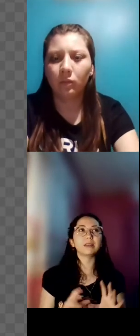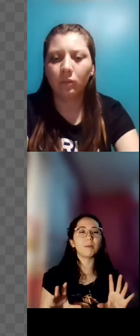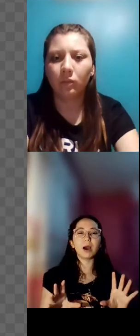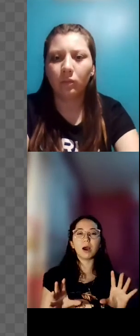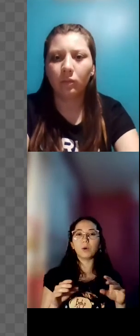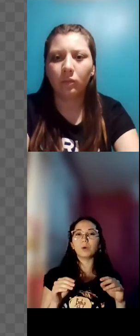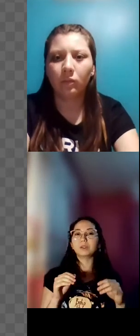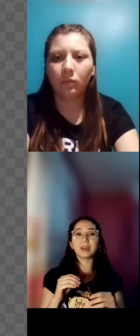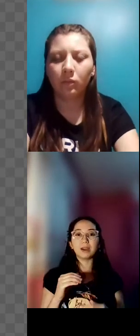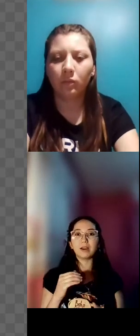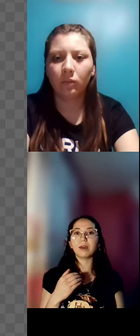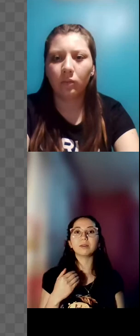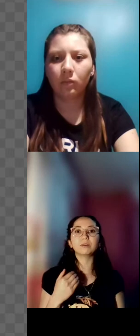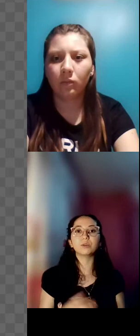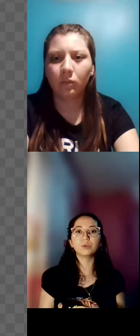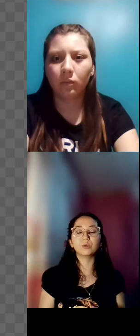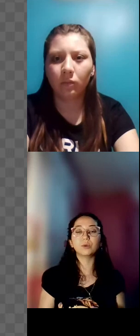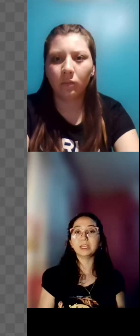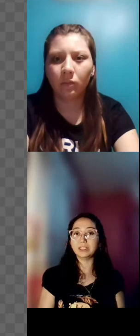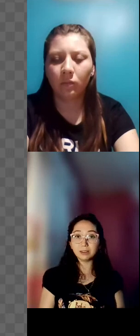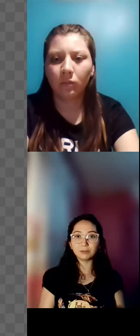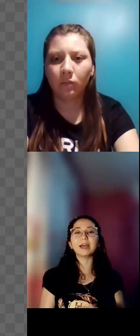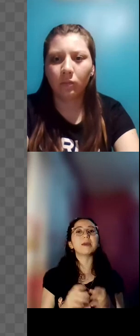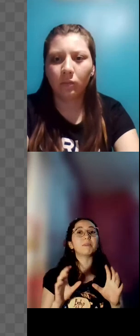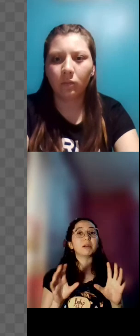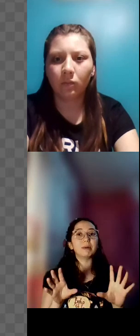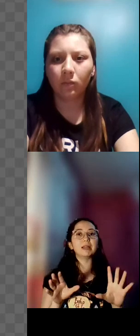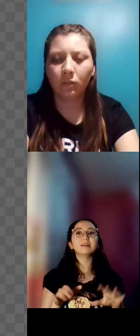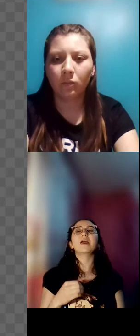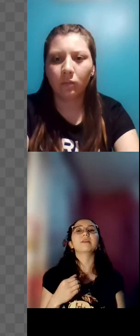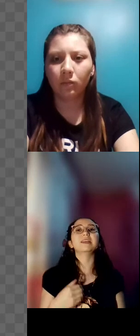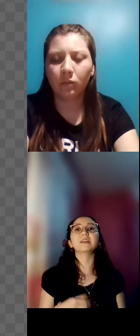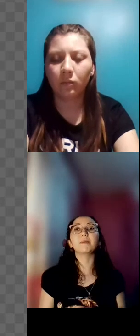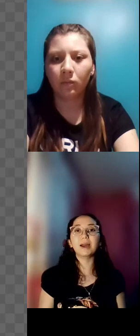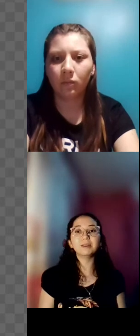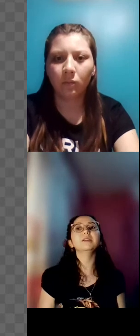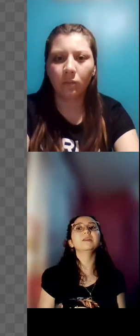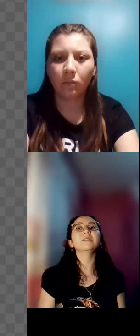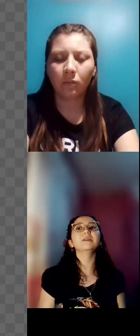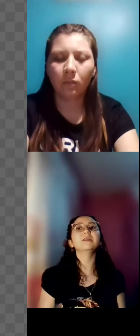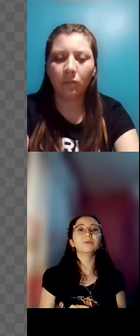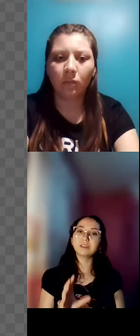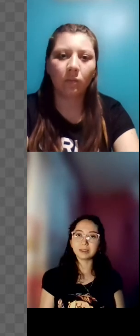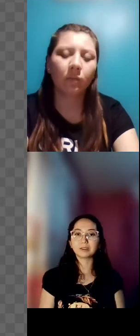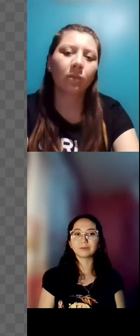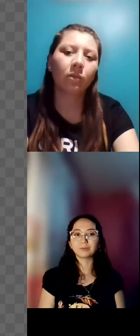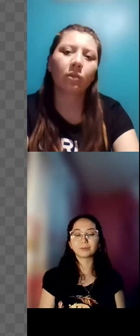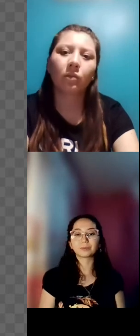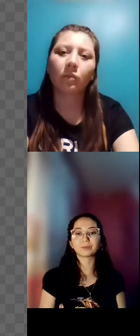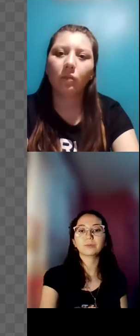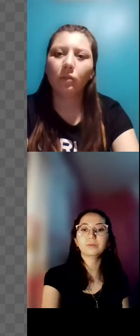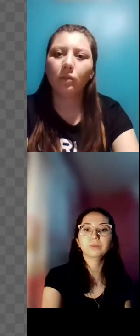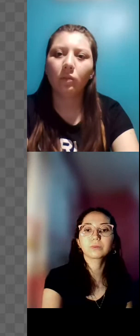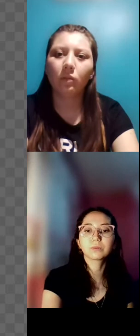to educate about care and to identify and prevent the severity of this